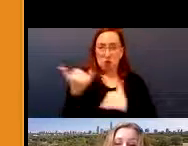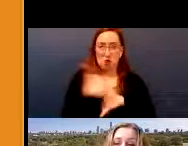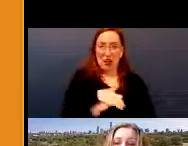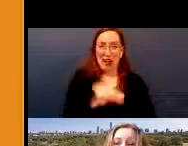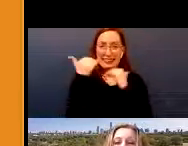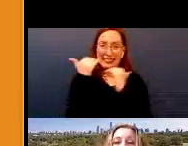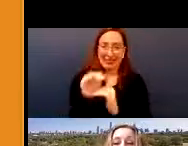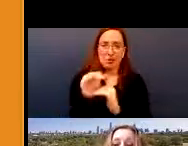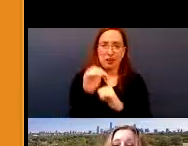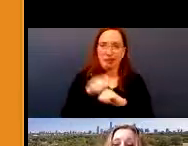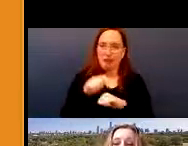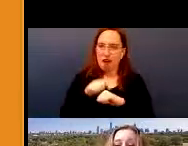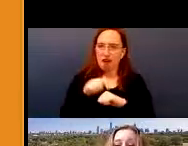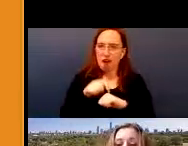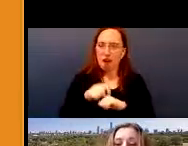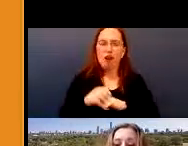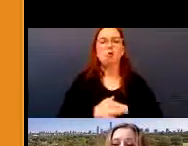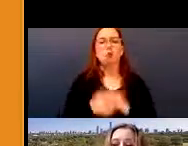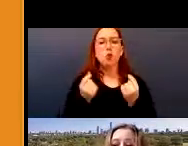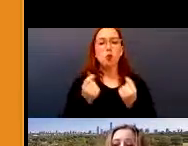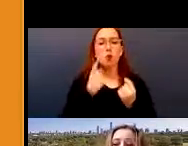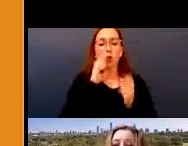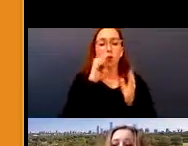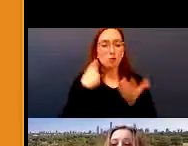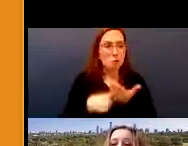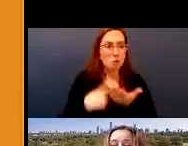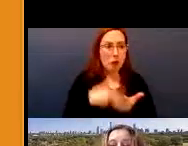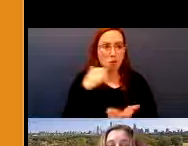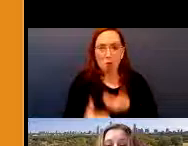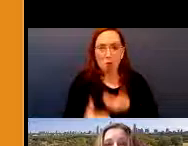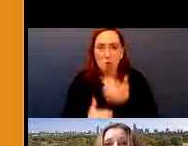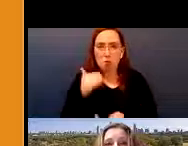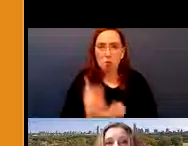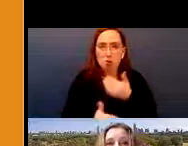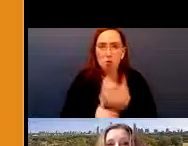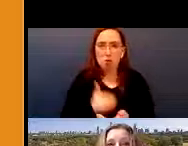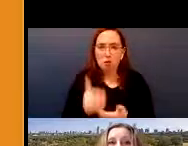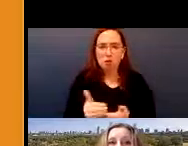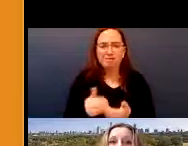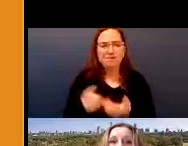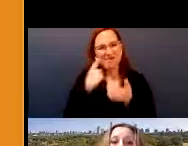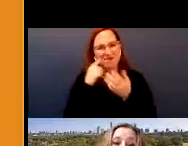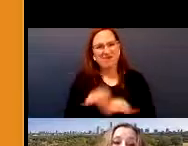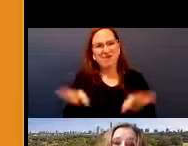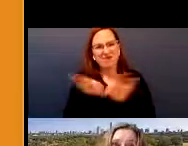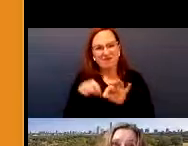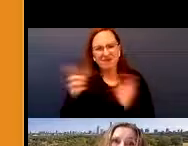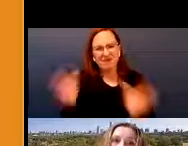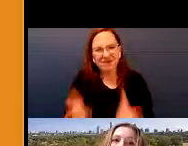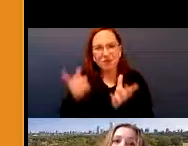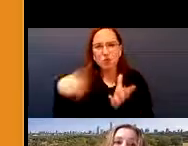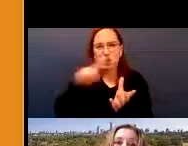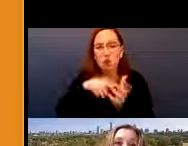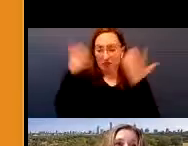these ideas, we will keep moving through the plans, but we encourage you to study them in more detail because there is a lot of